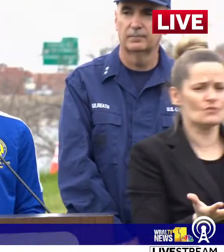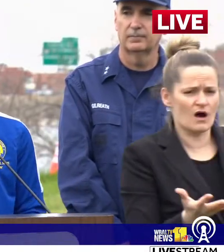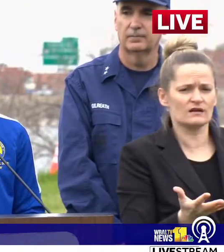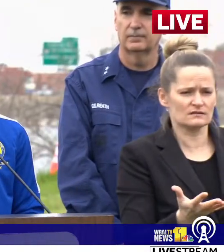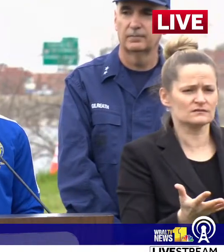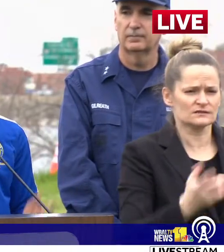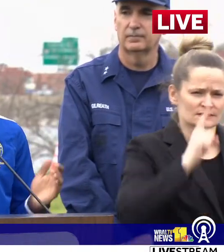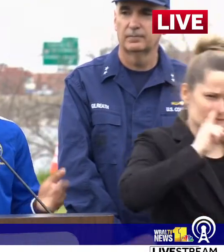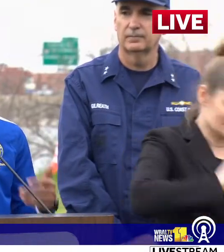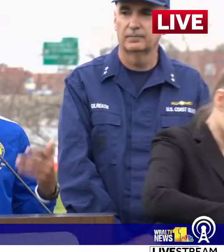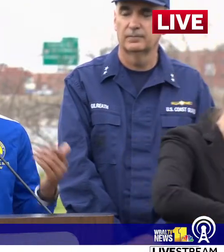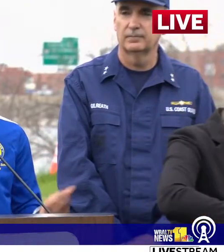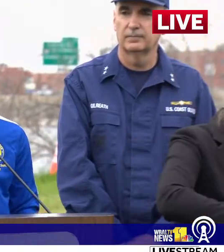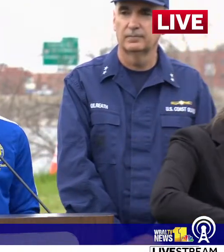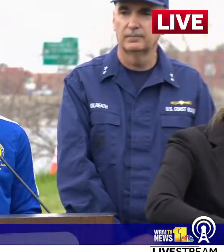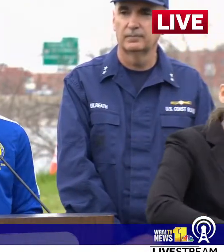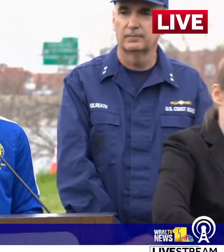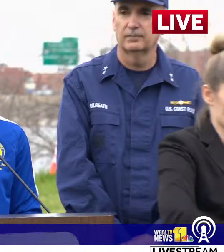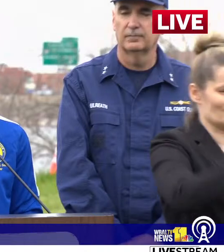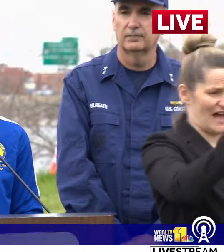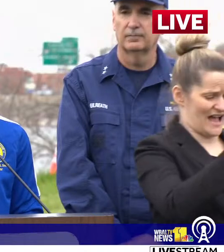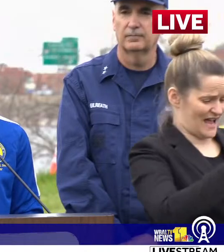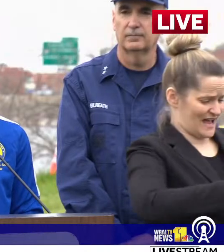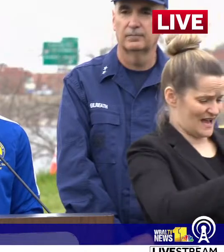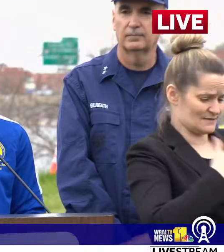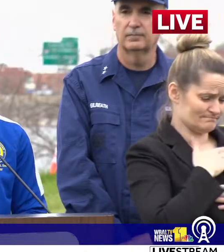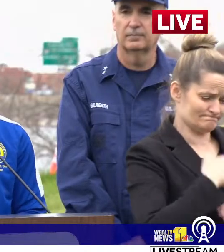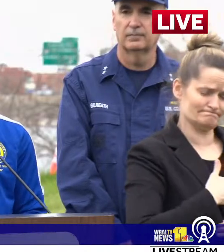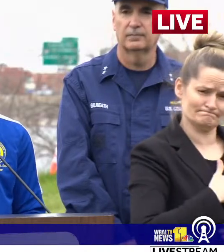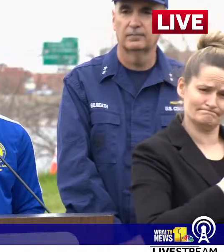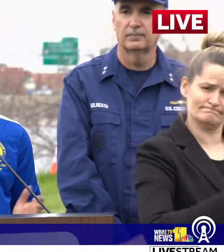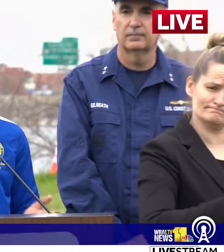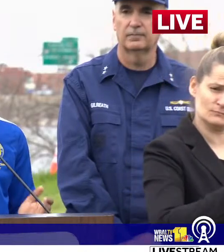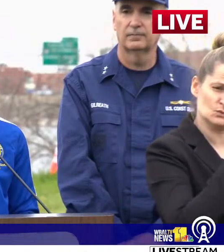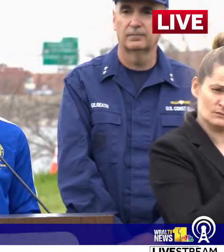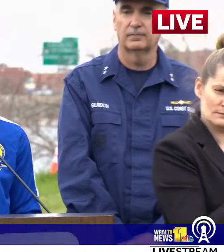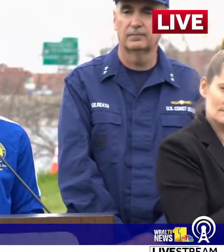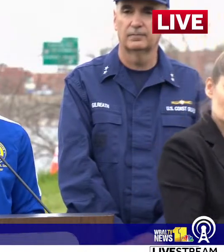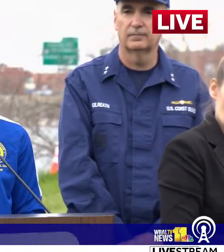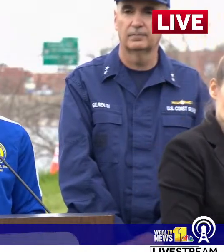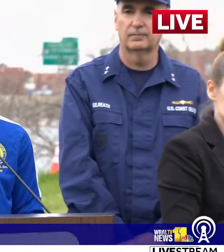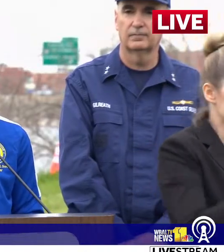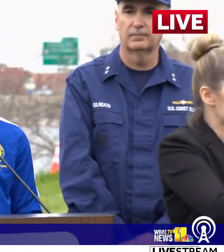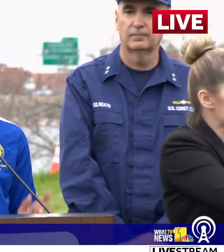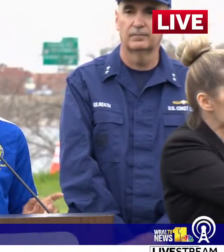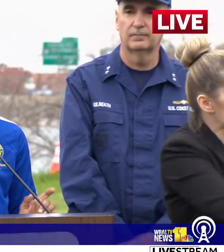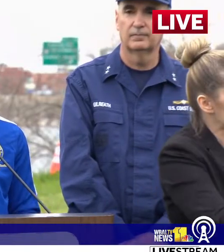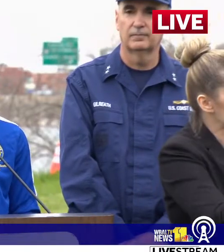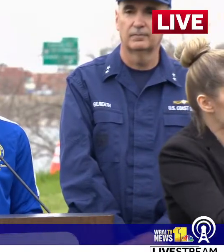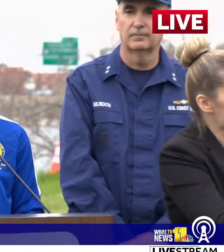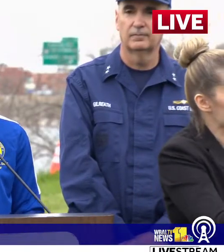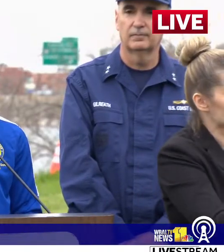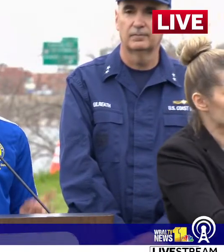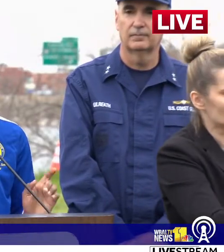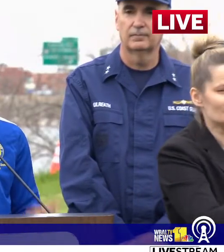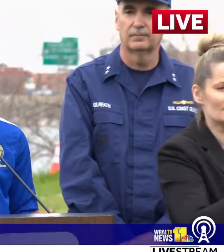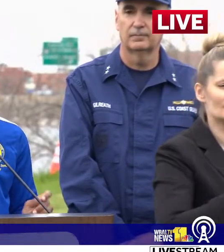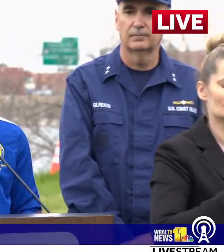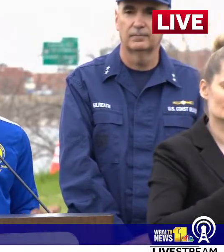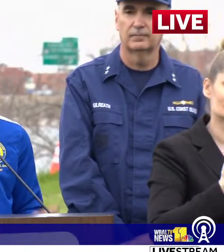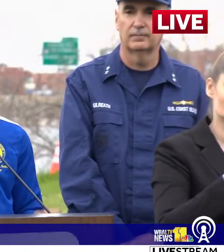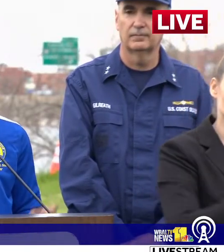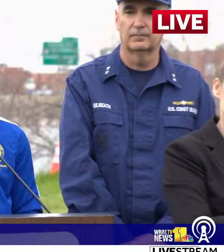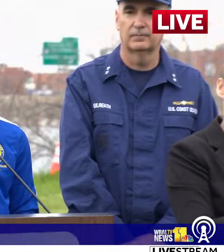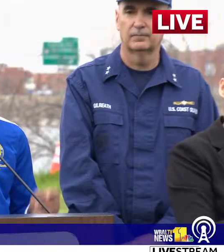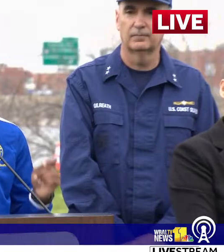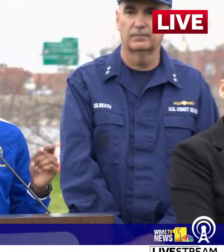the remaining missing workers so we can bring closure to their families. I know everyone shares that priority, and together we